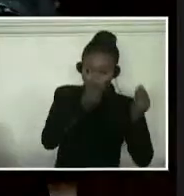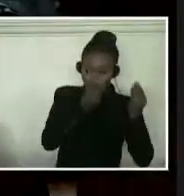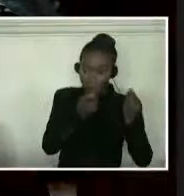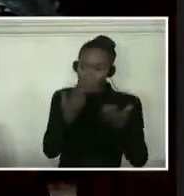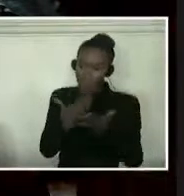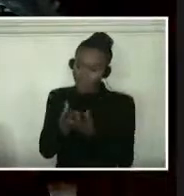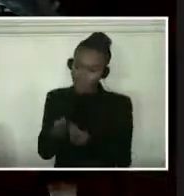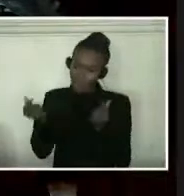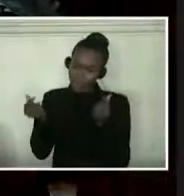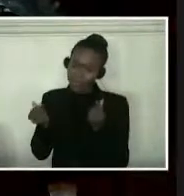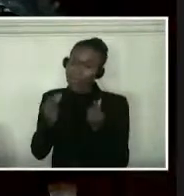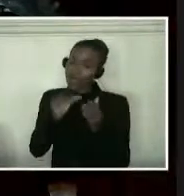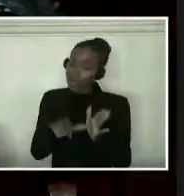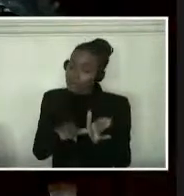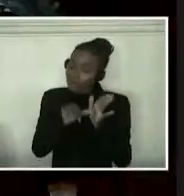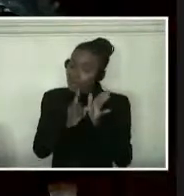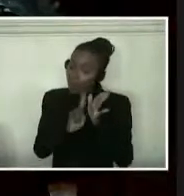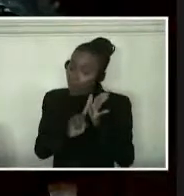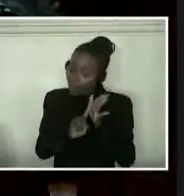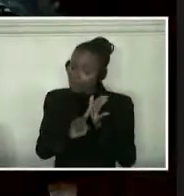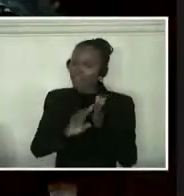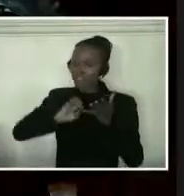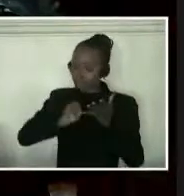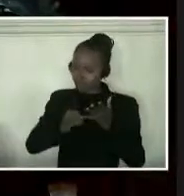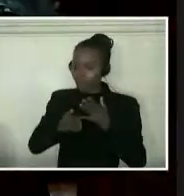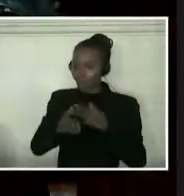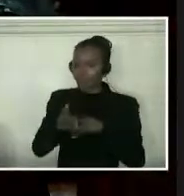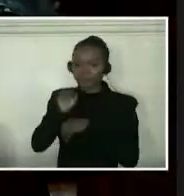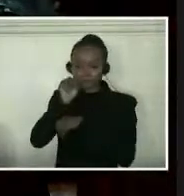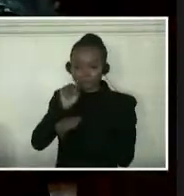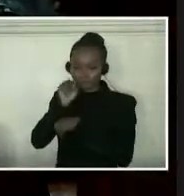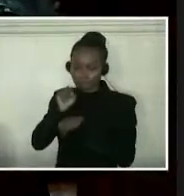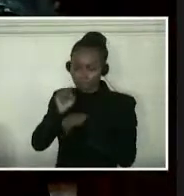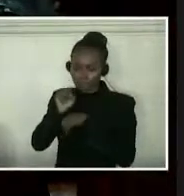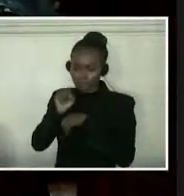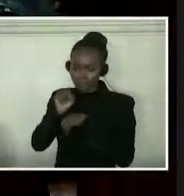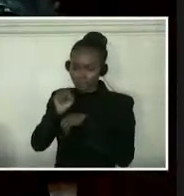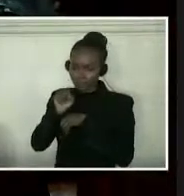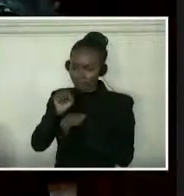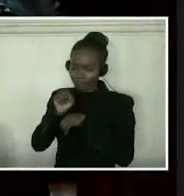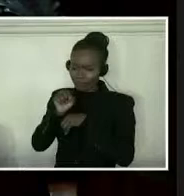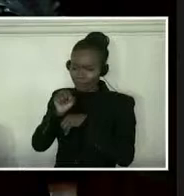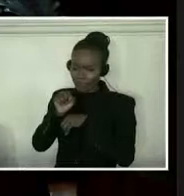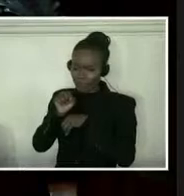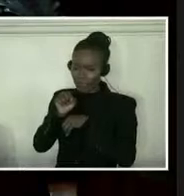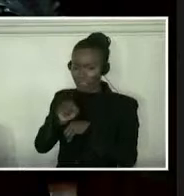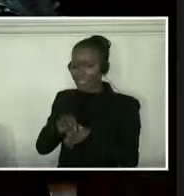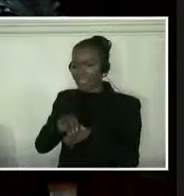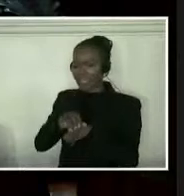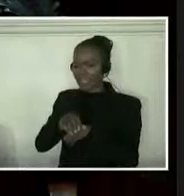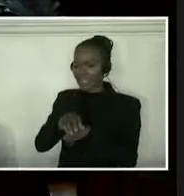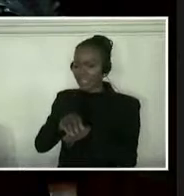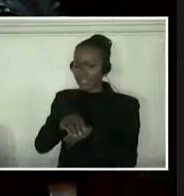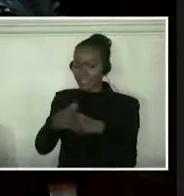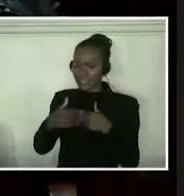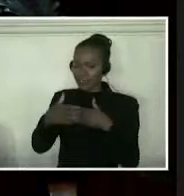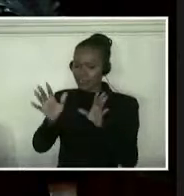programs in this regard is by a summer daughter together with the question bellamachita has made a great eye opener